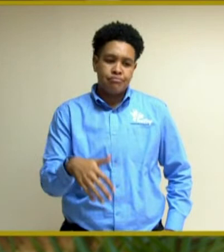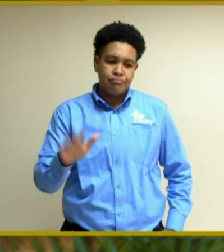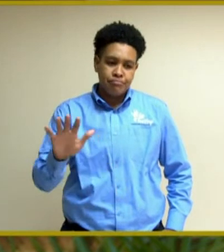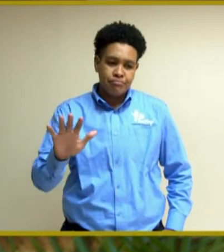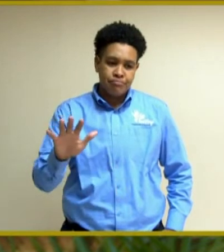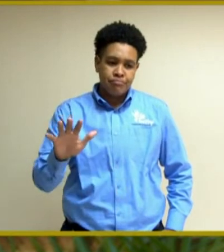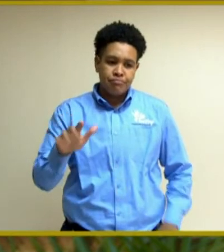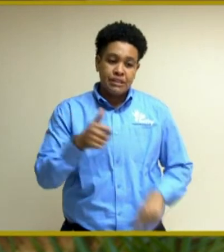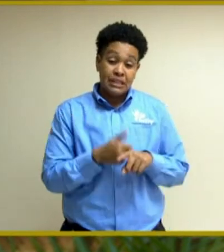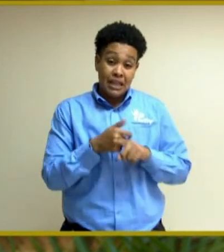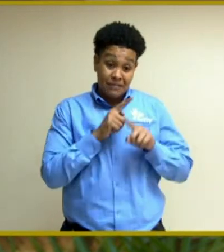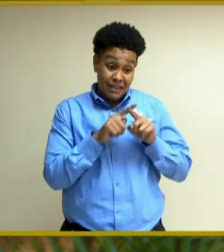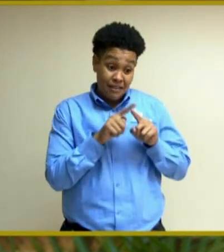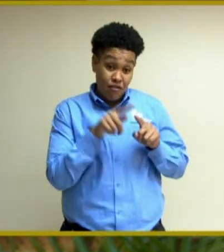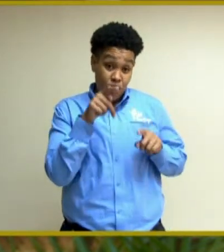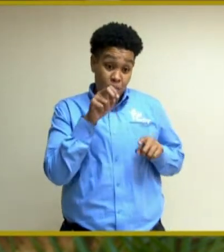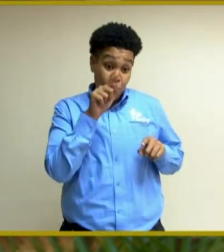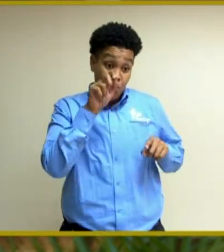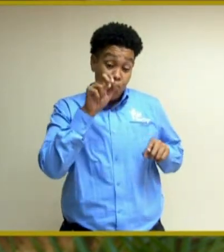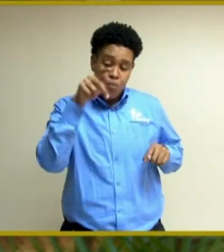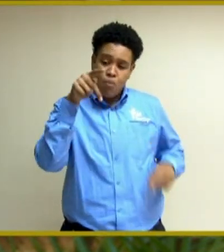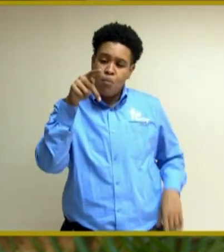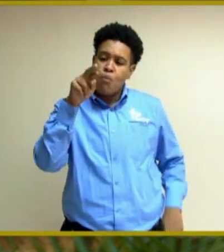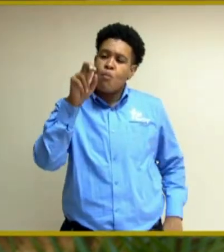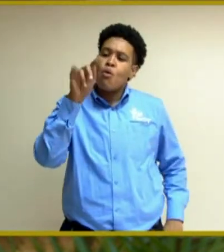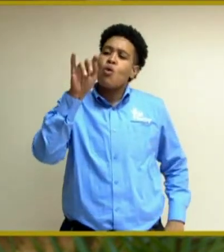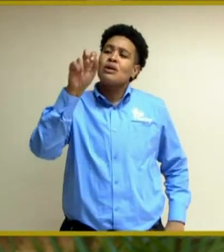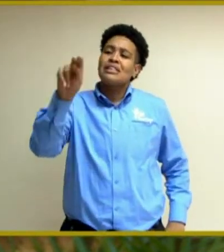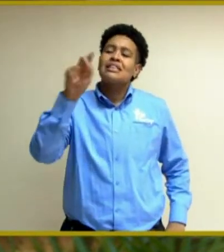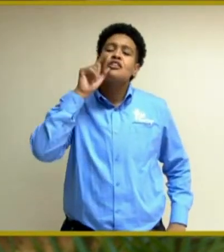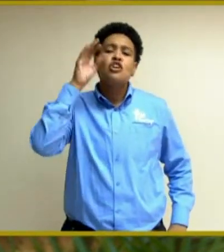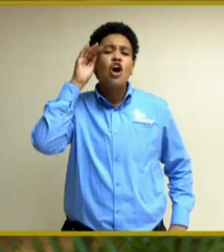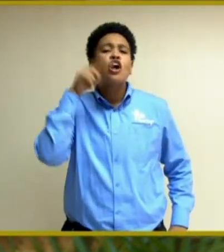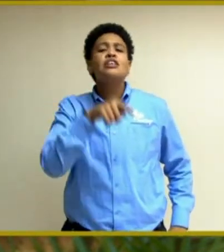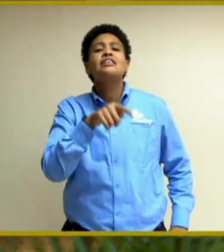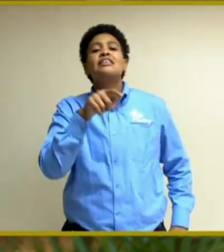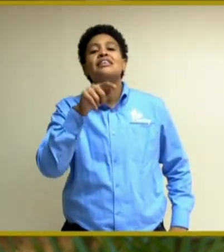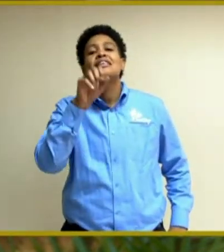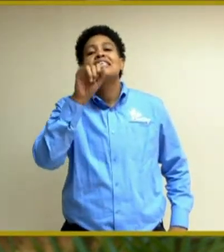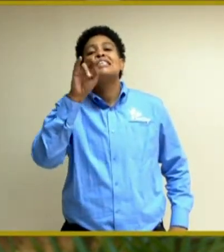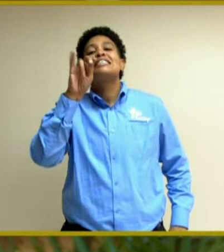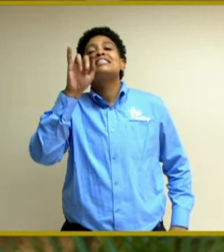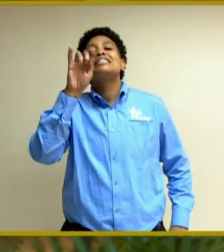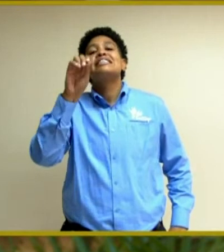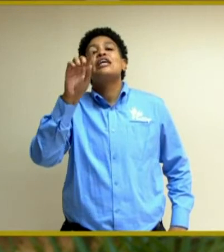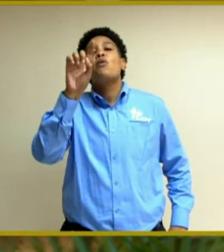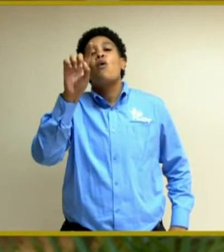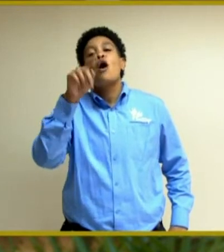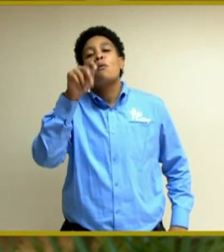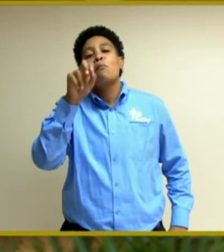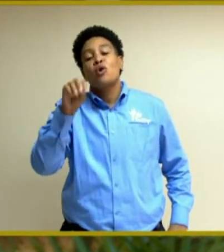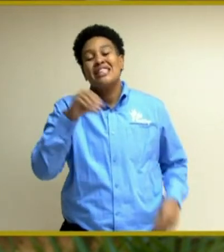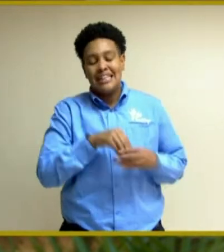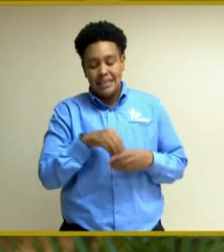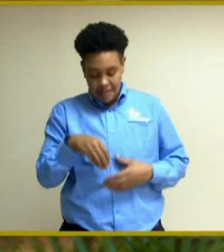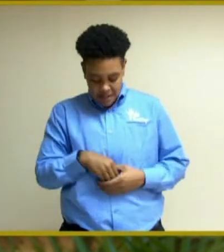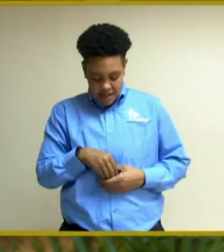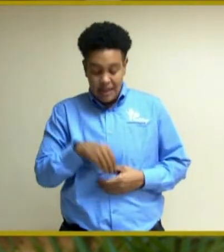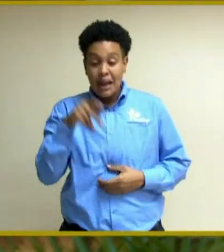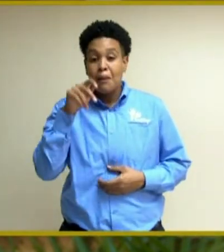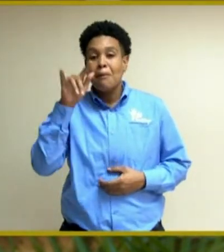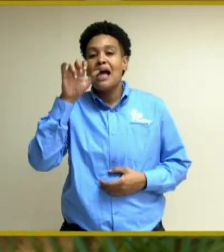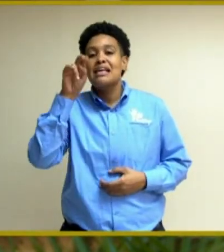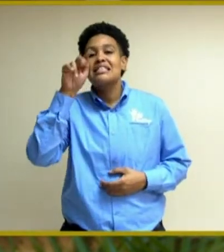a particular protein that is of concern to persons, the syncytin-1 protein in the placenta, that persons